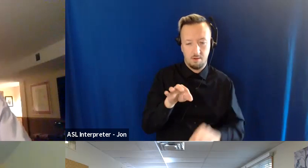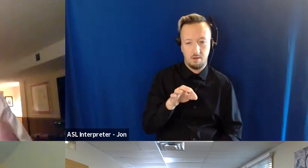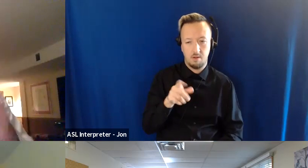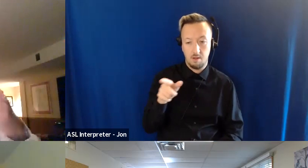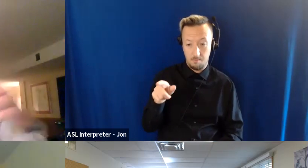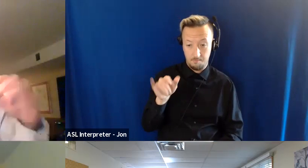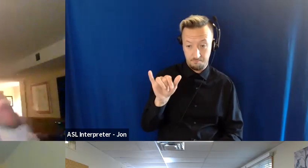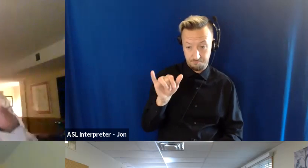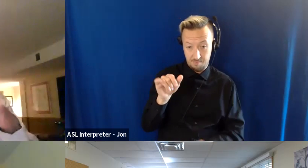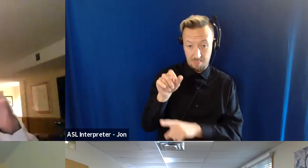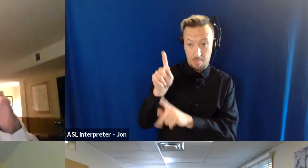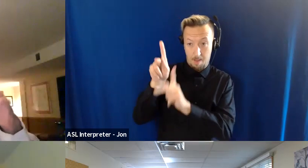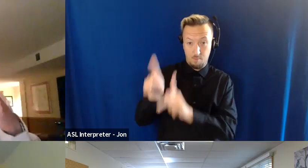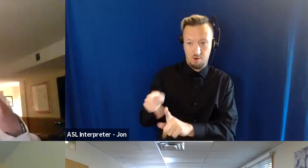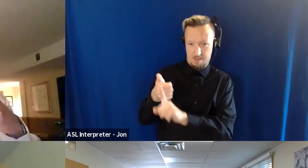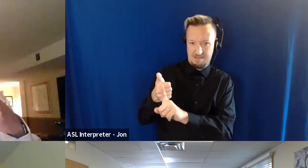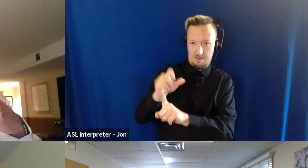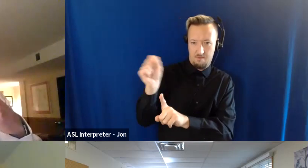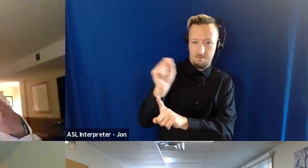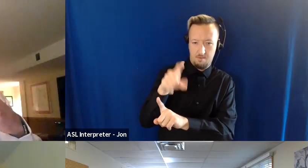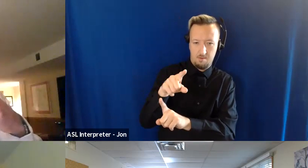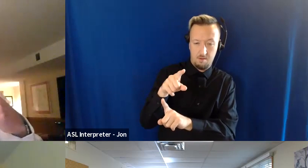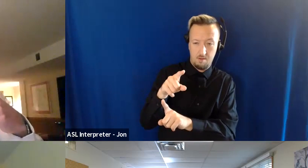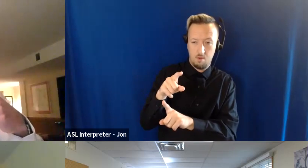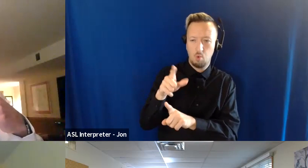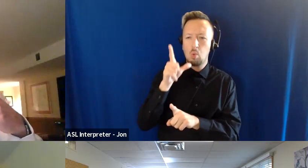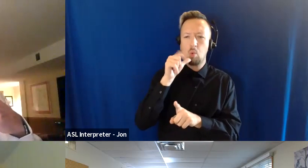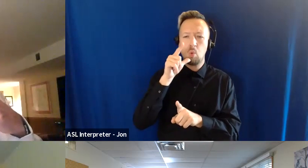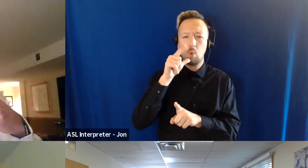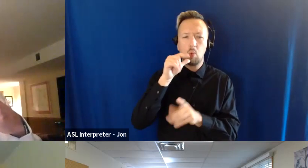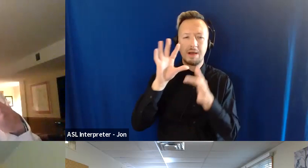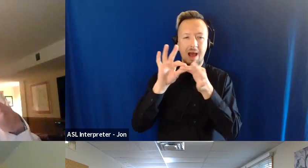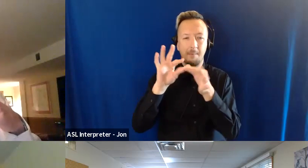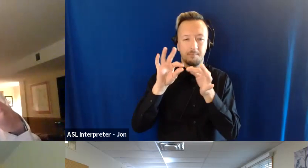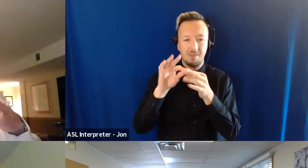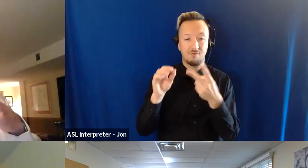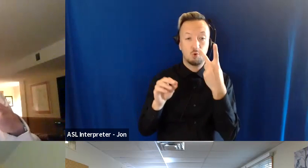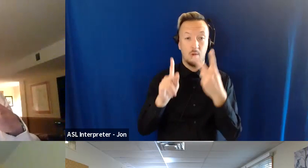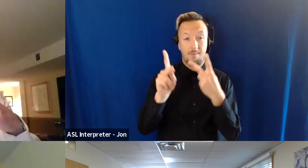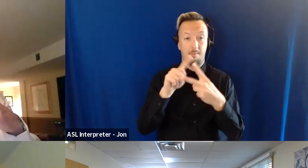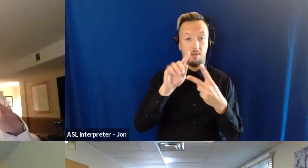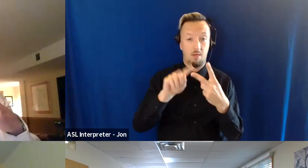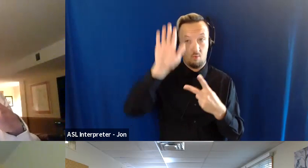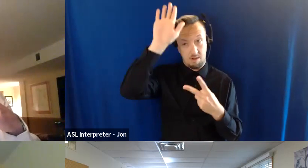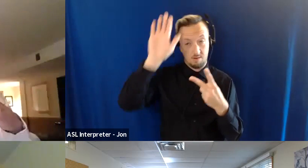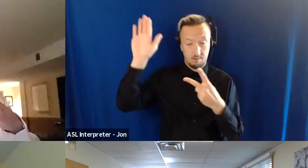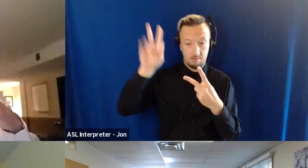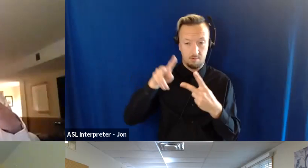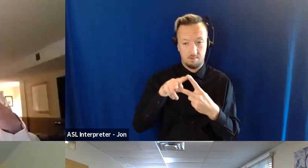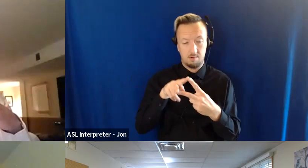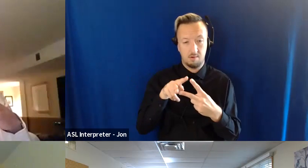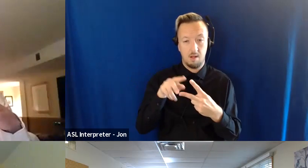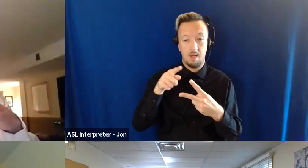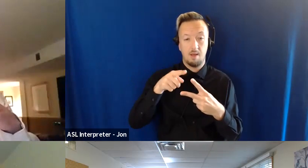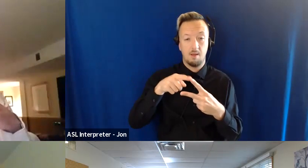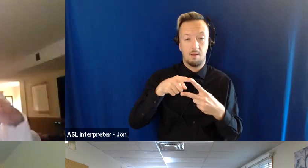is able to do that now. And I'm not sure who made the comment, but we do have two people who are raising their hands, and I've unmuted the first